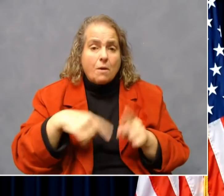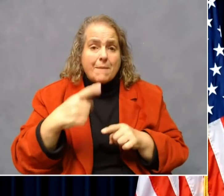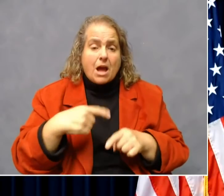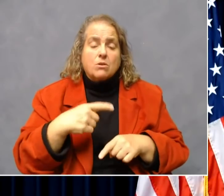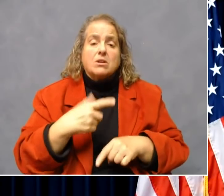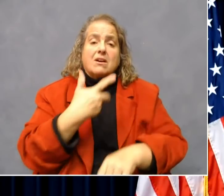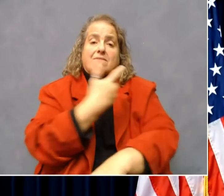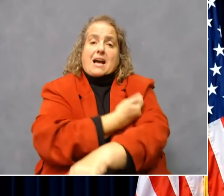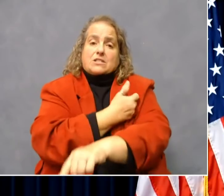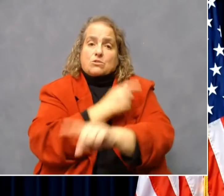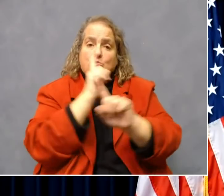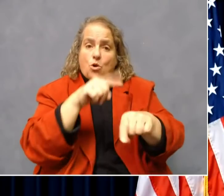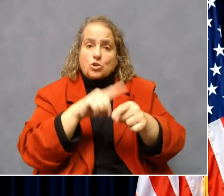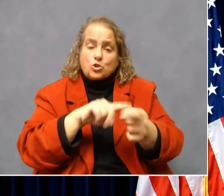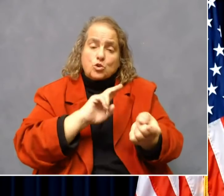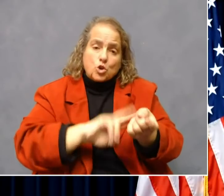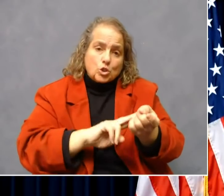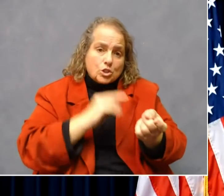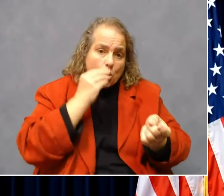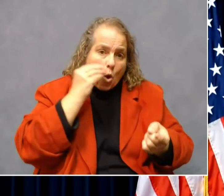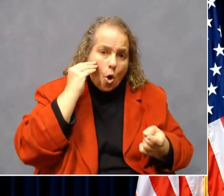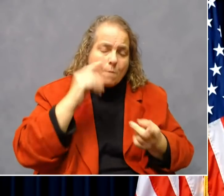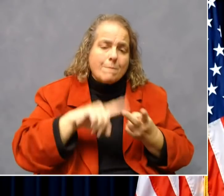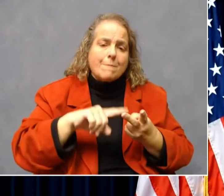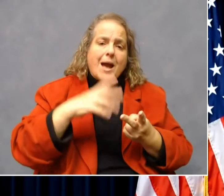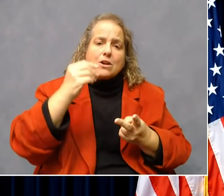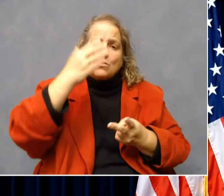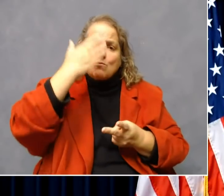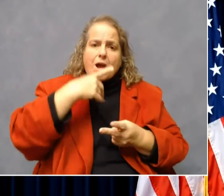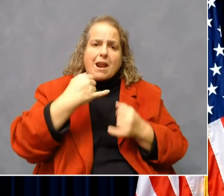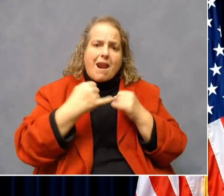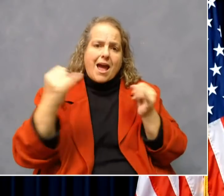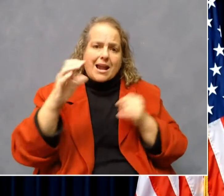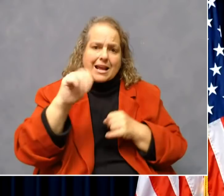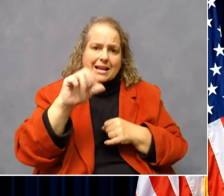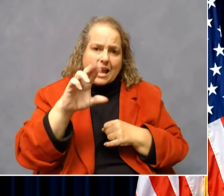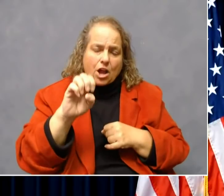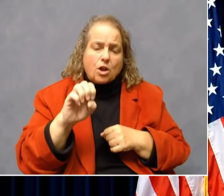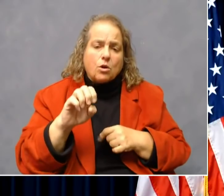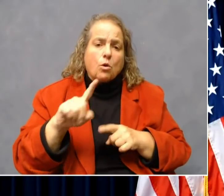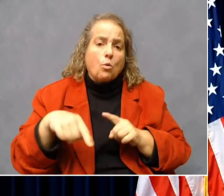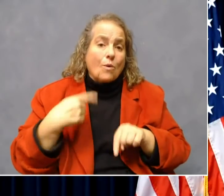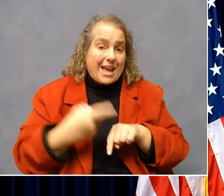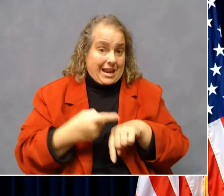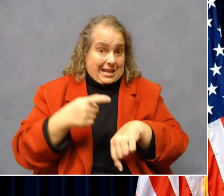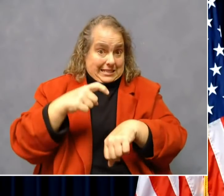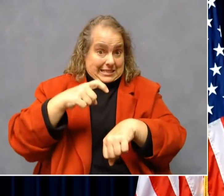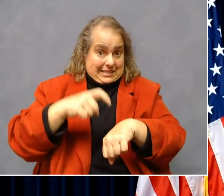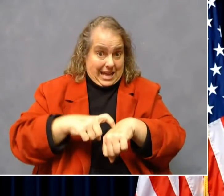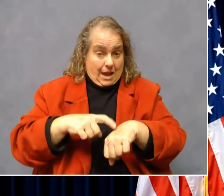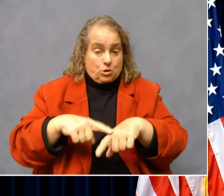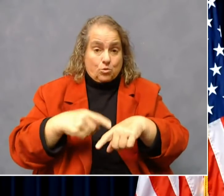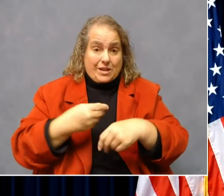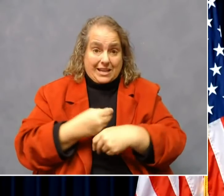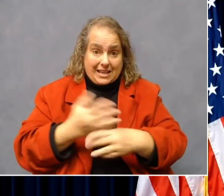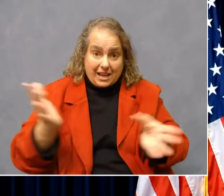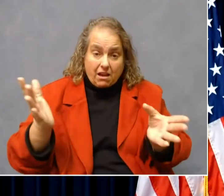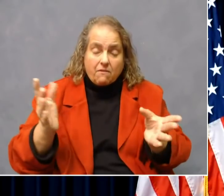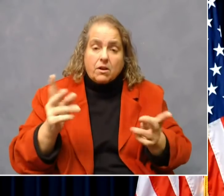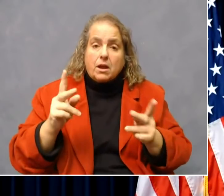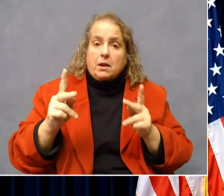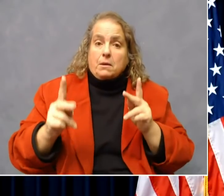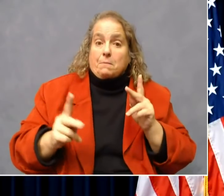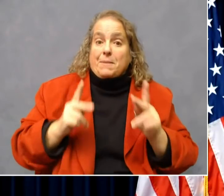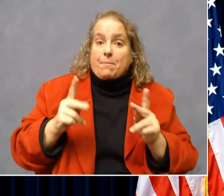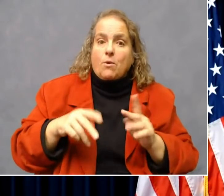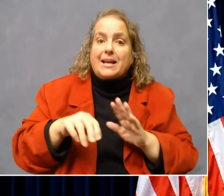frontline caregivers, when it comes time to get the vaccine to residents out in the state across Kentucky, would you